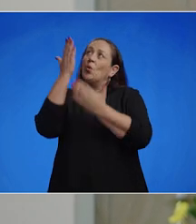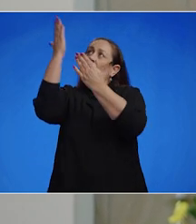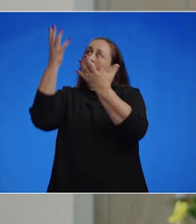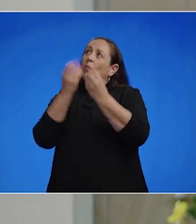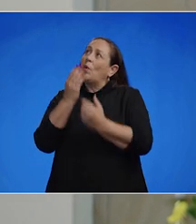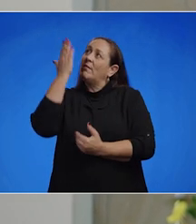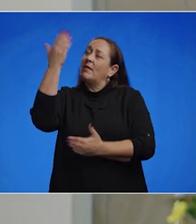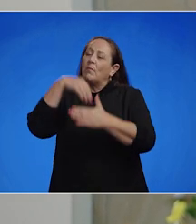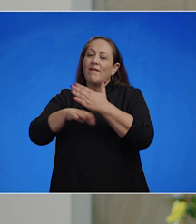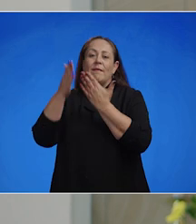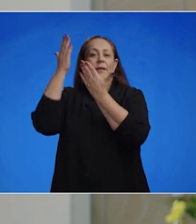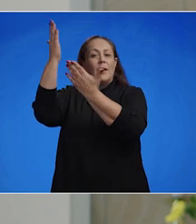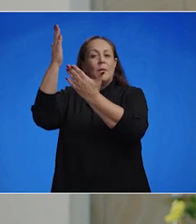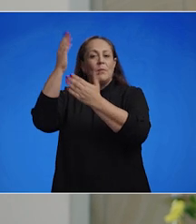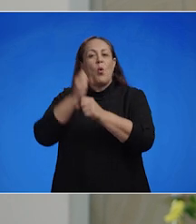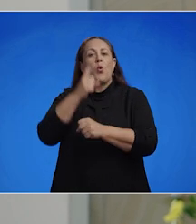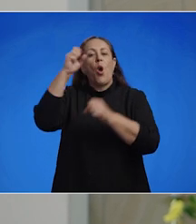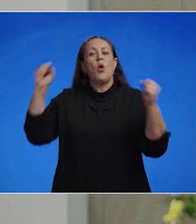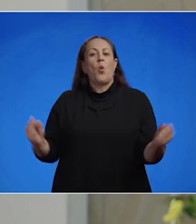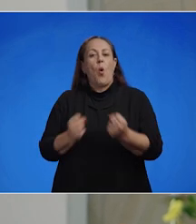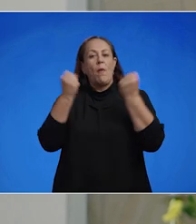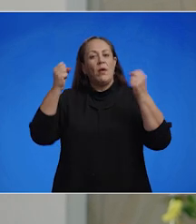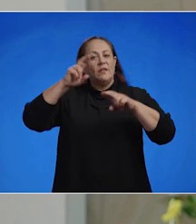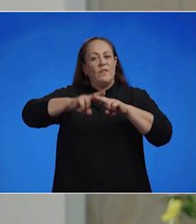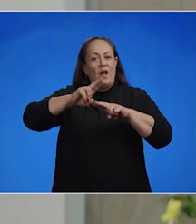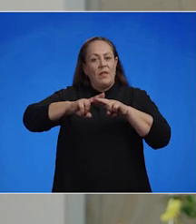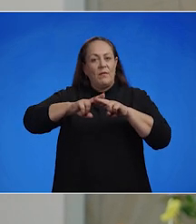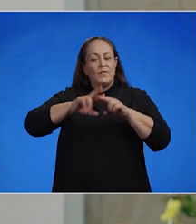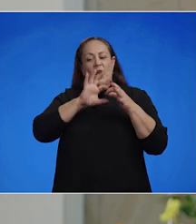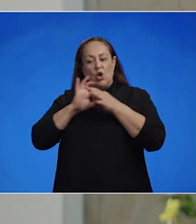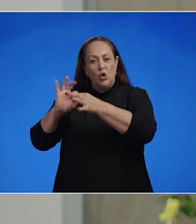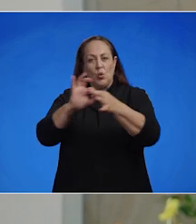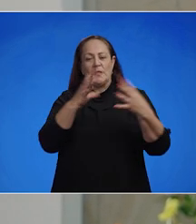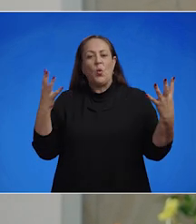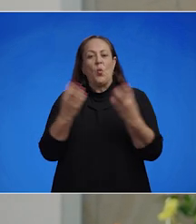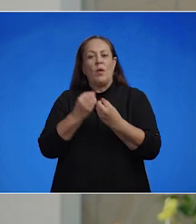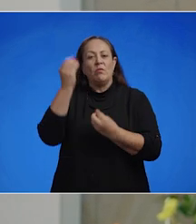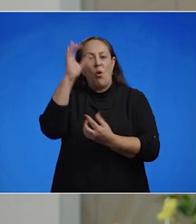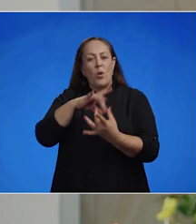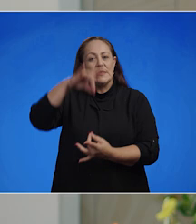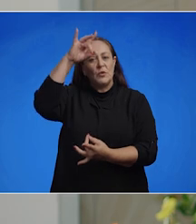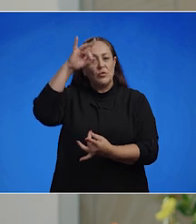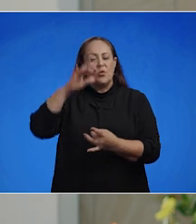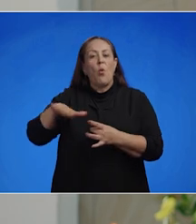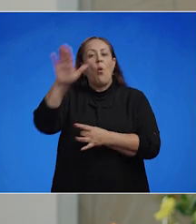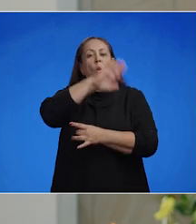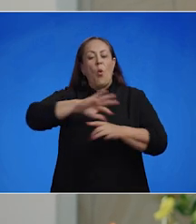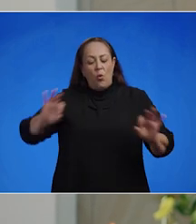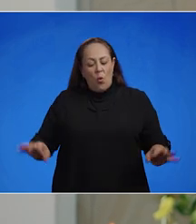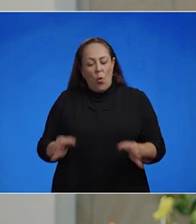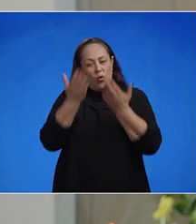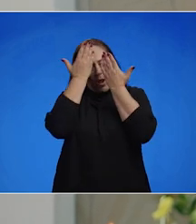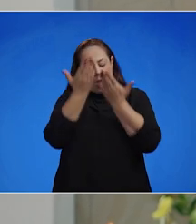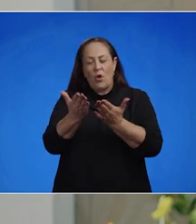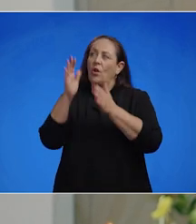Through him and with him and in him, O God, almighty Father, in the unity of the Holy Spirit, all glory